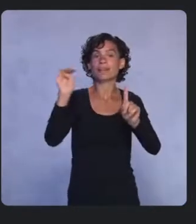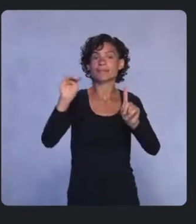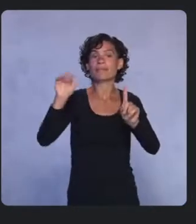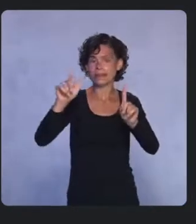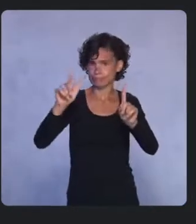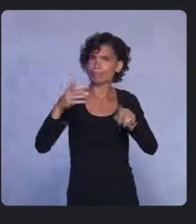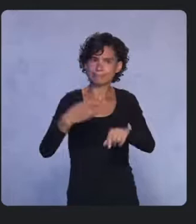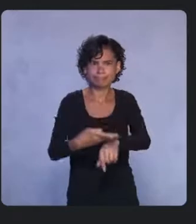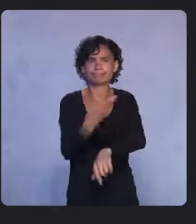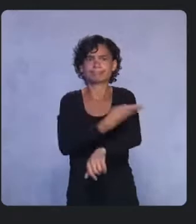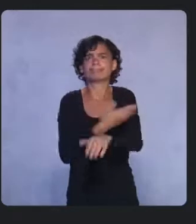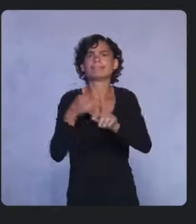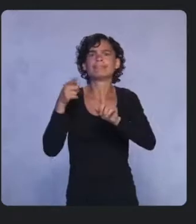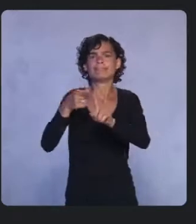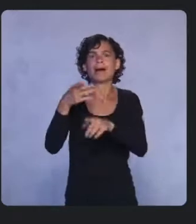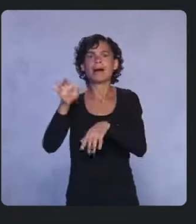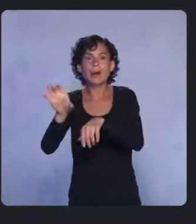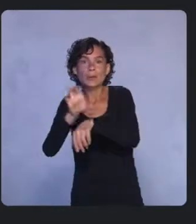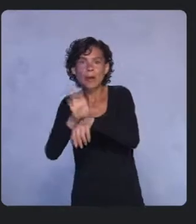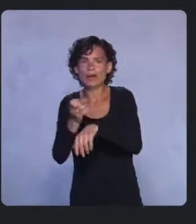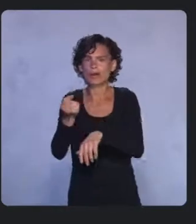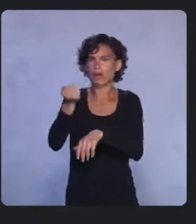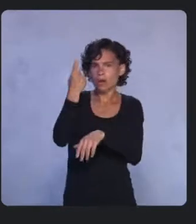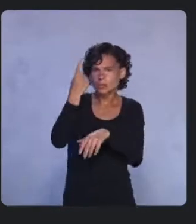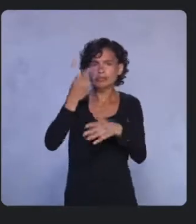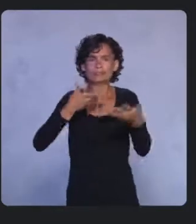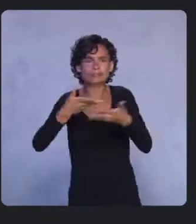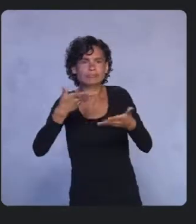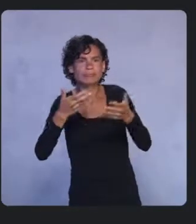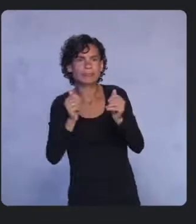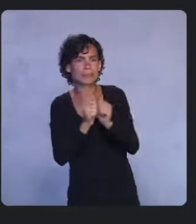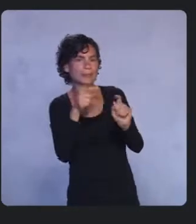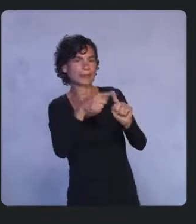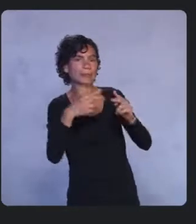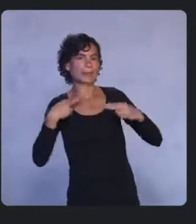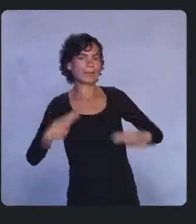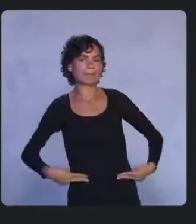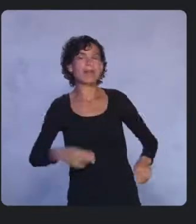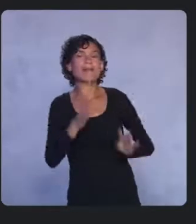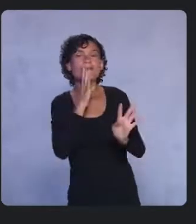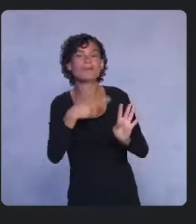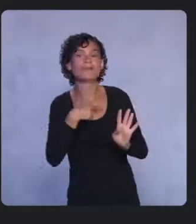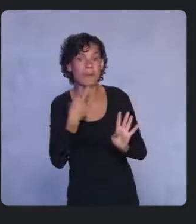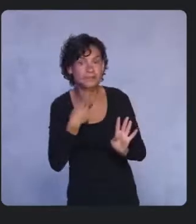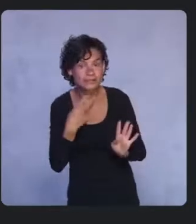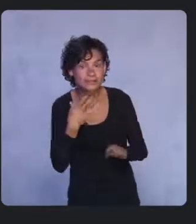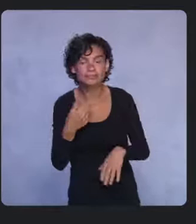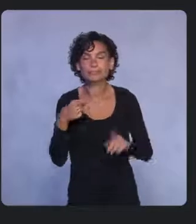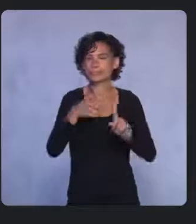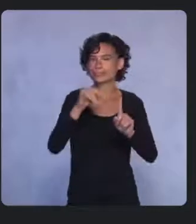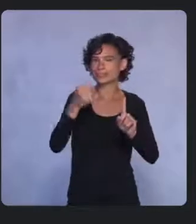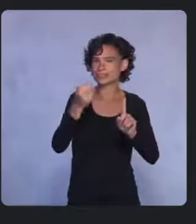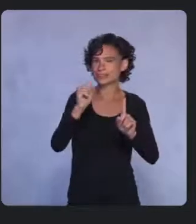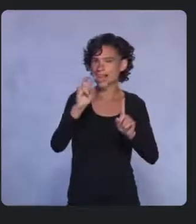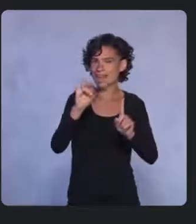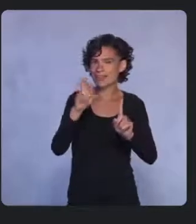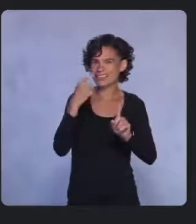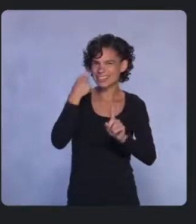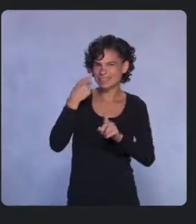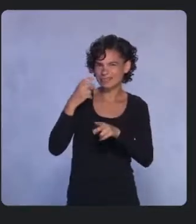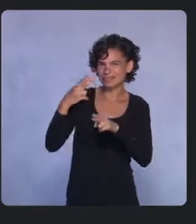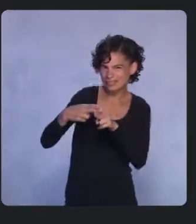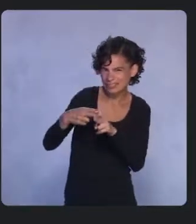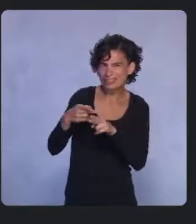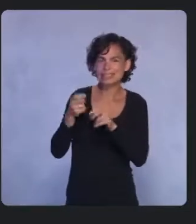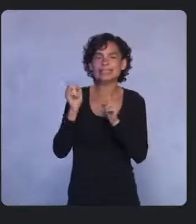comprehend and communicate with human voices. As Javier shared, That's why we can caption conversations in